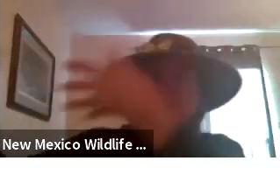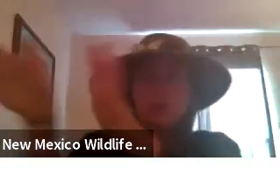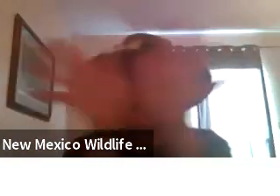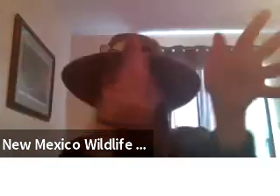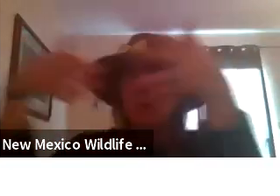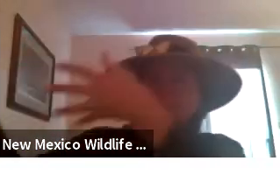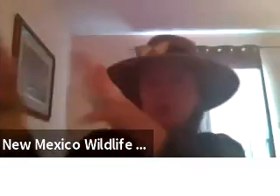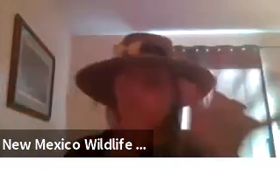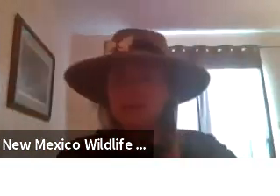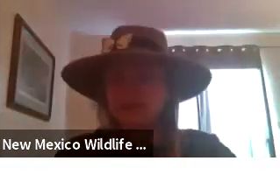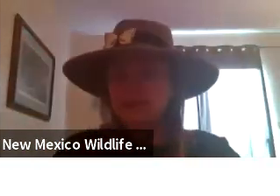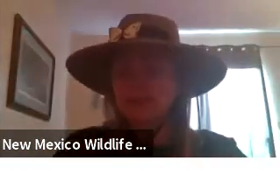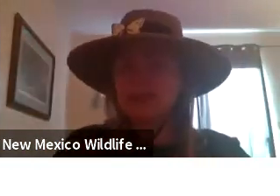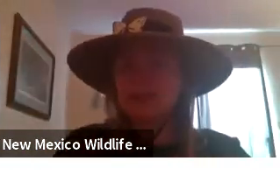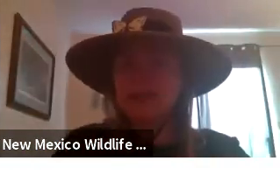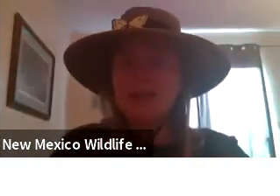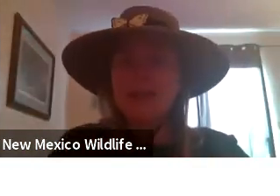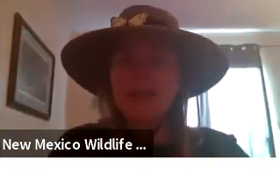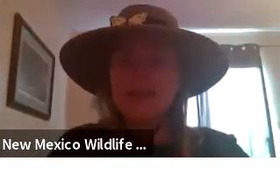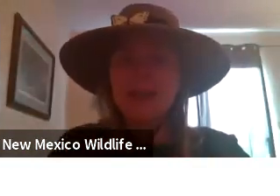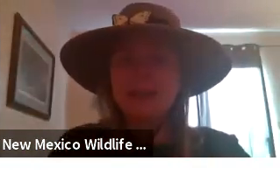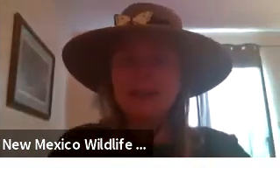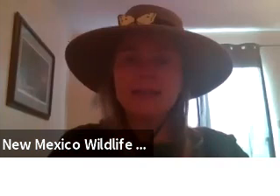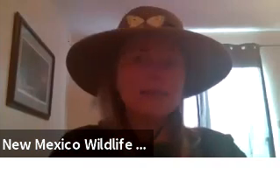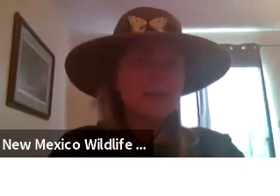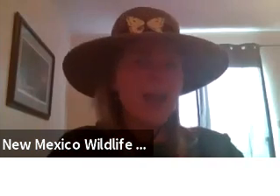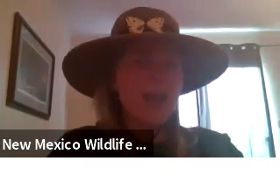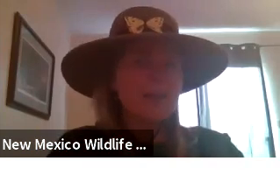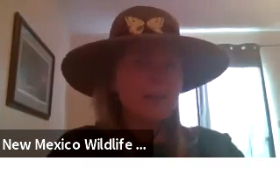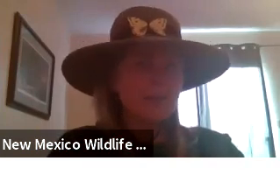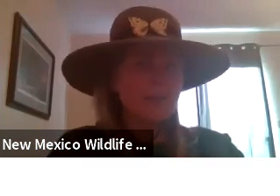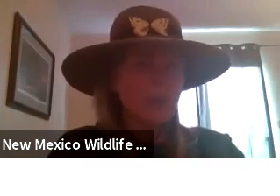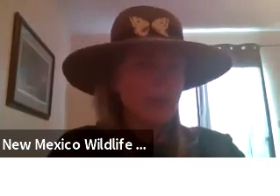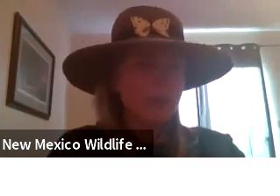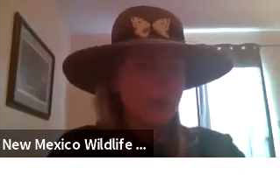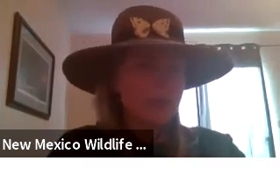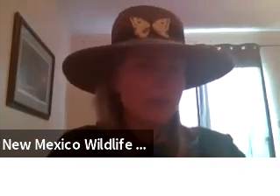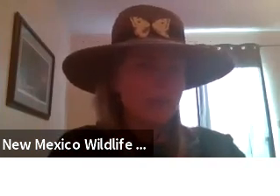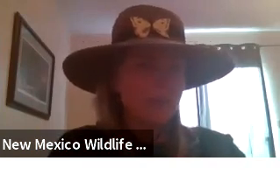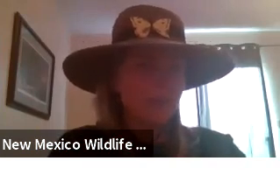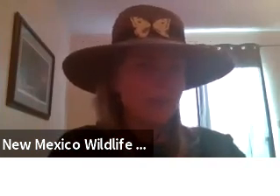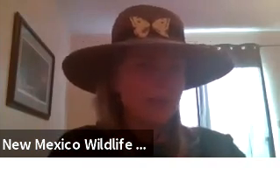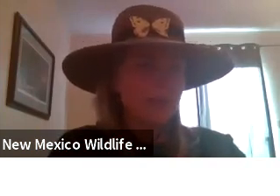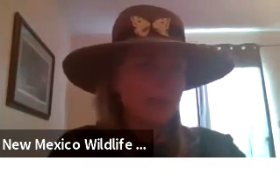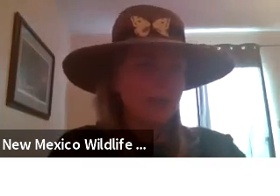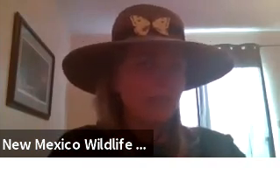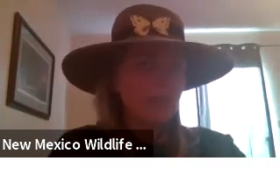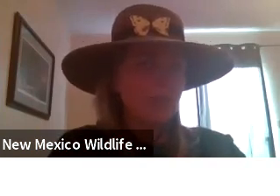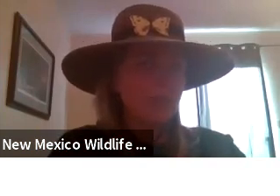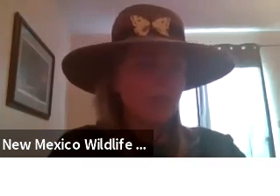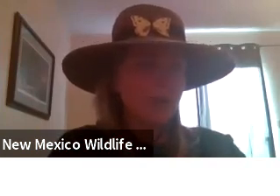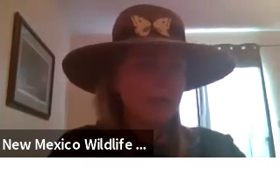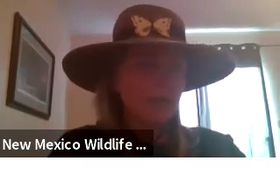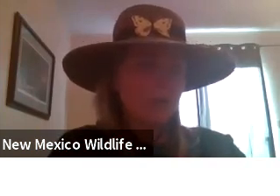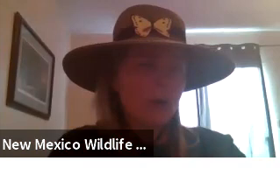Wind, wind. Next is sun. Do you remember this one? This has been in a